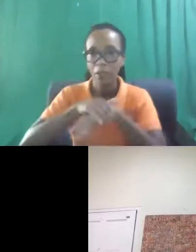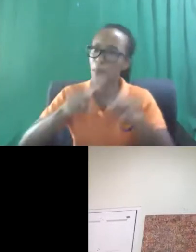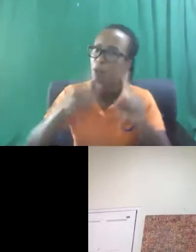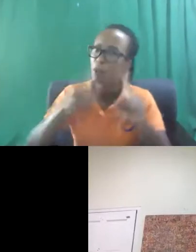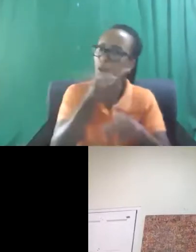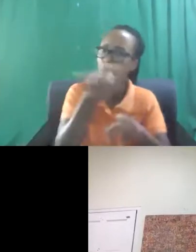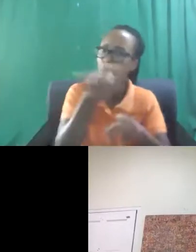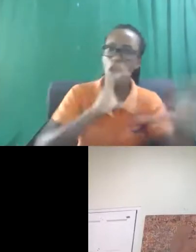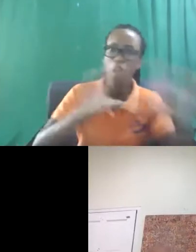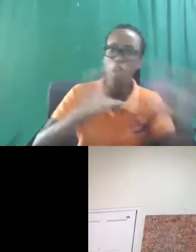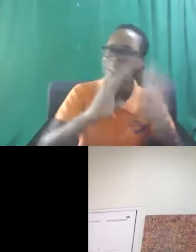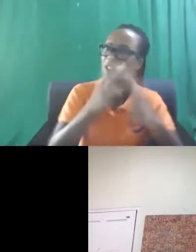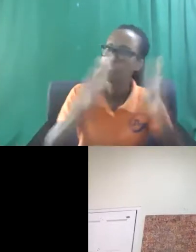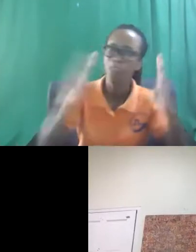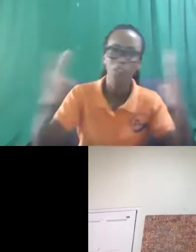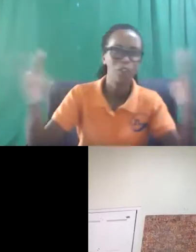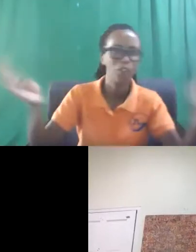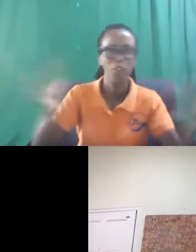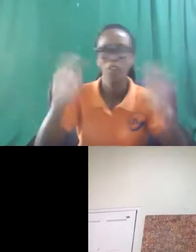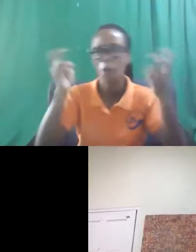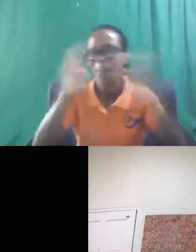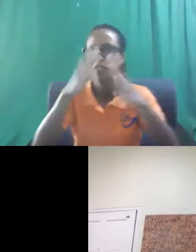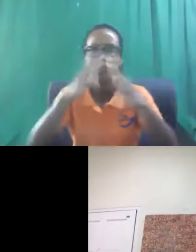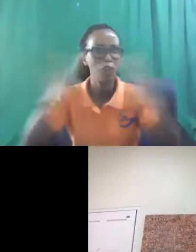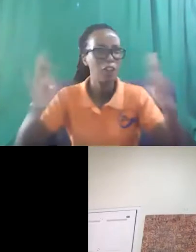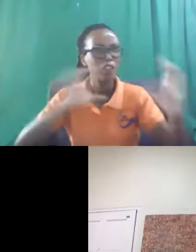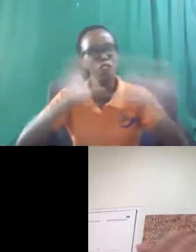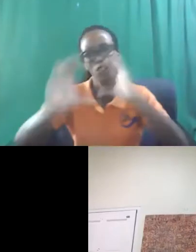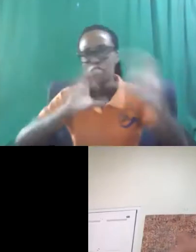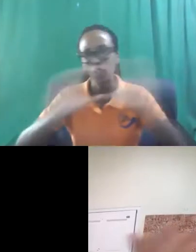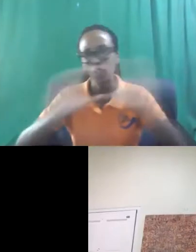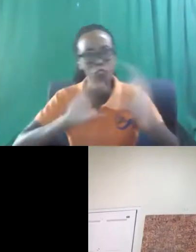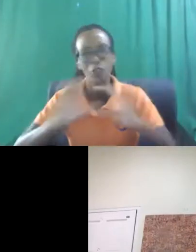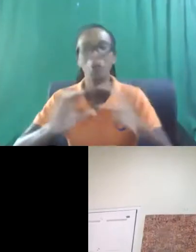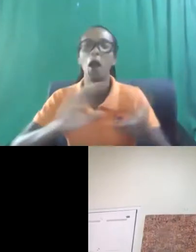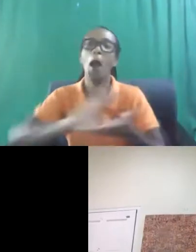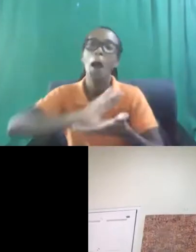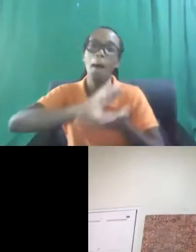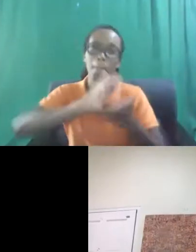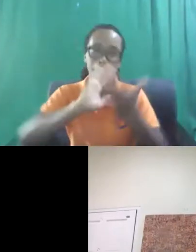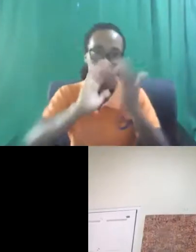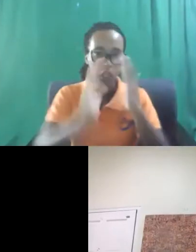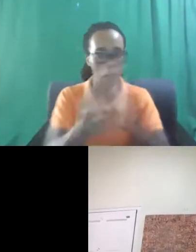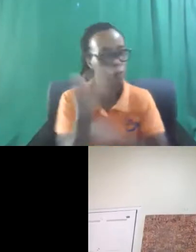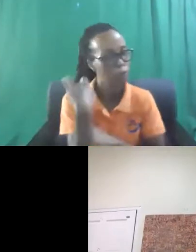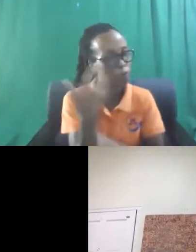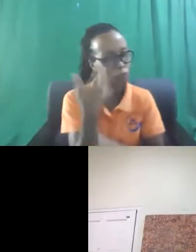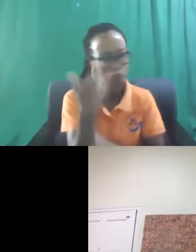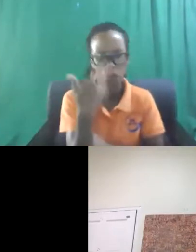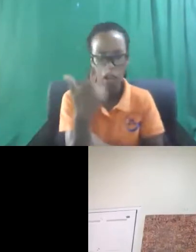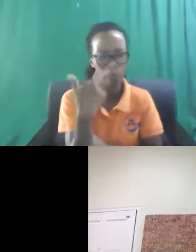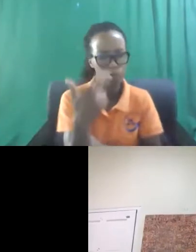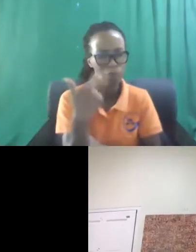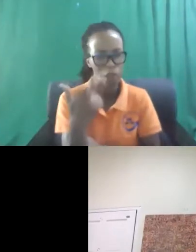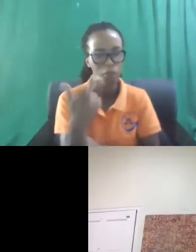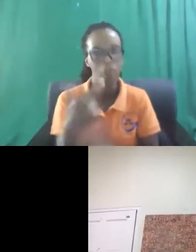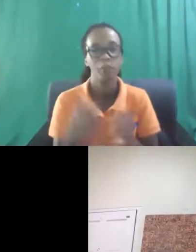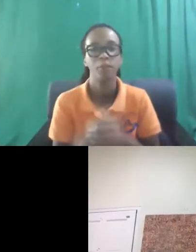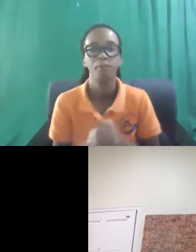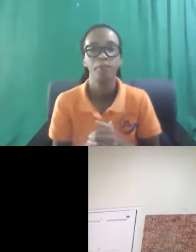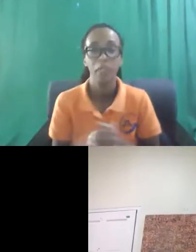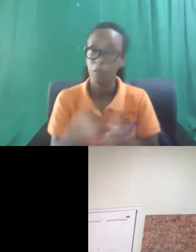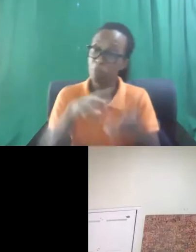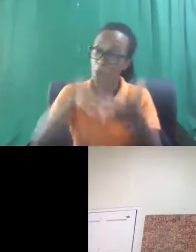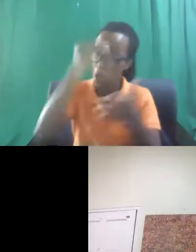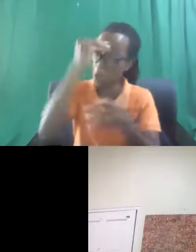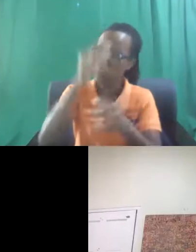about all kinds of things. And we became, over time, we became really good friends. And I started learning Japanese sign